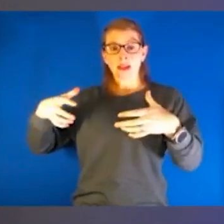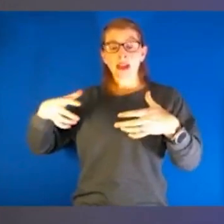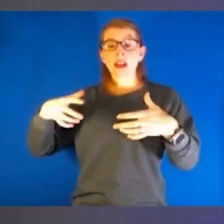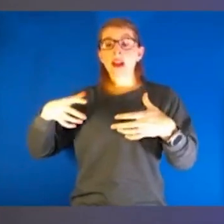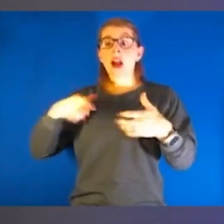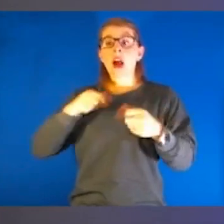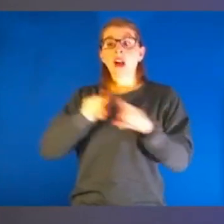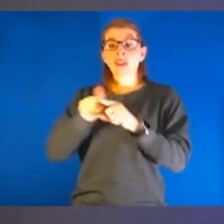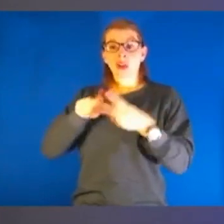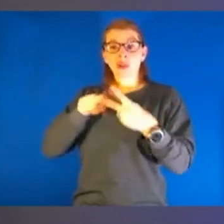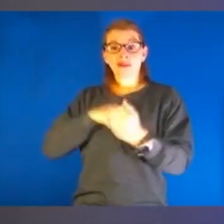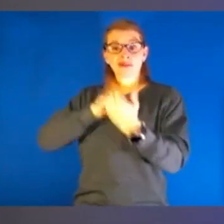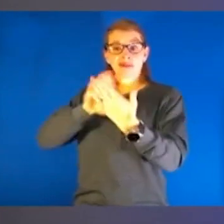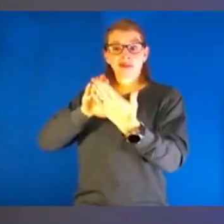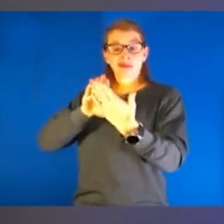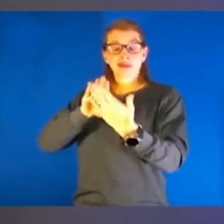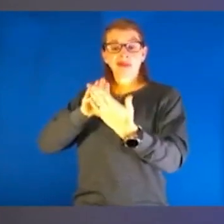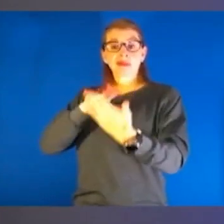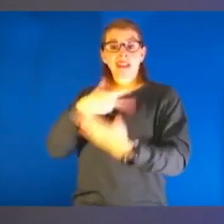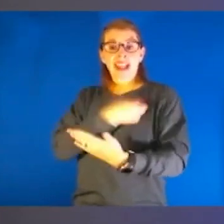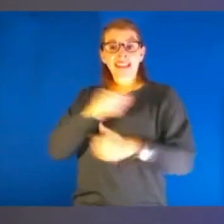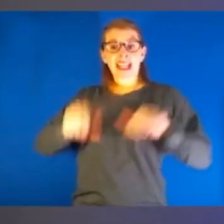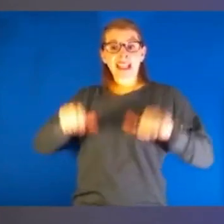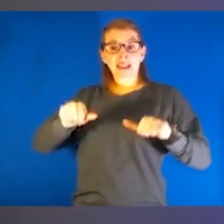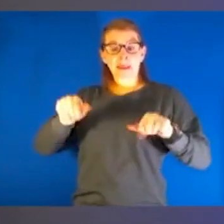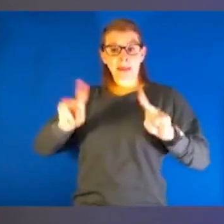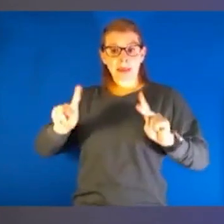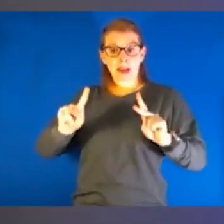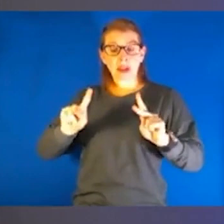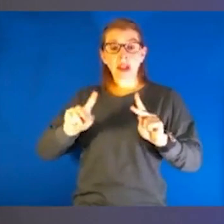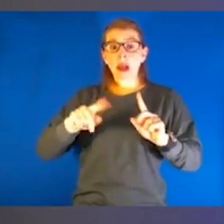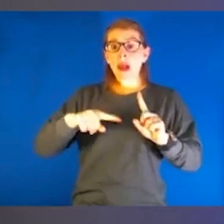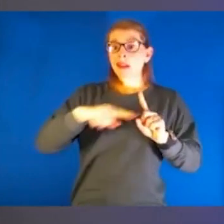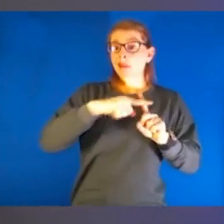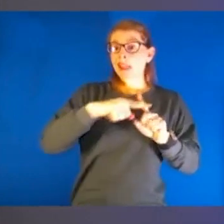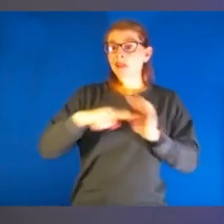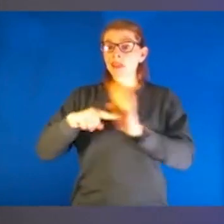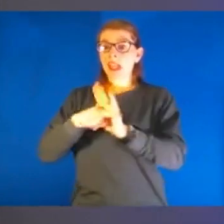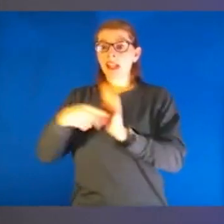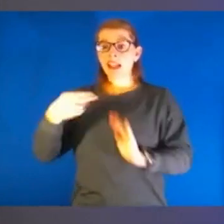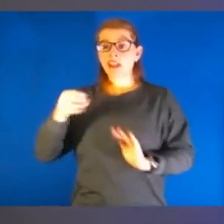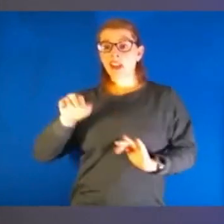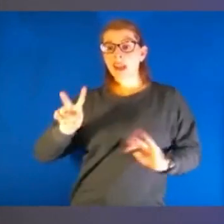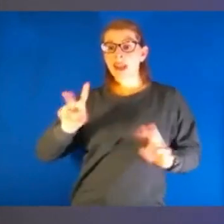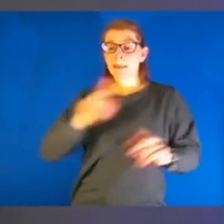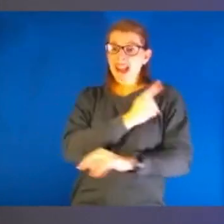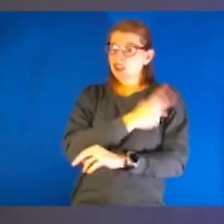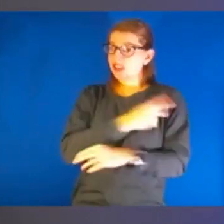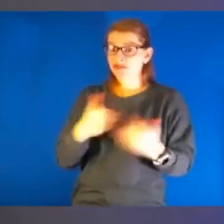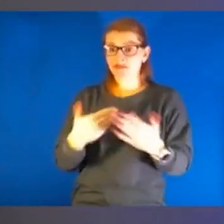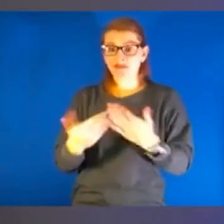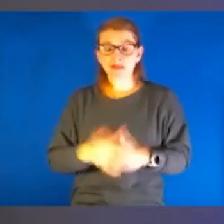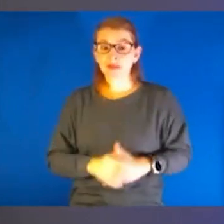positive patients or our HIV negative patients, because vaccine preventable diseases are things